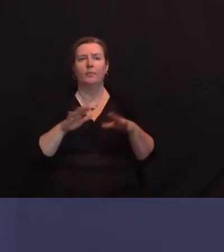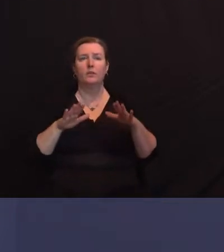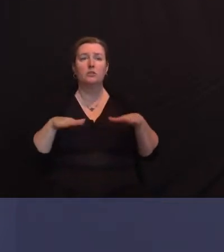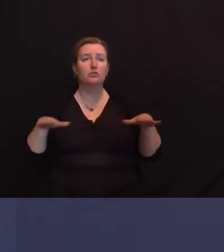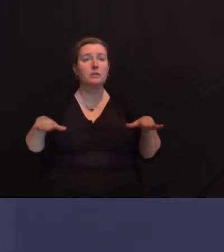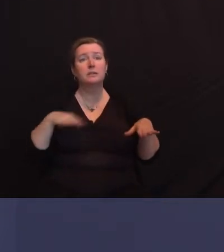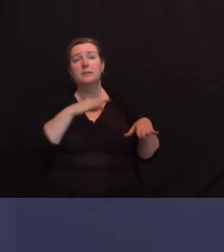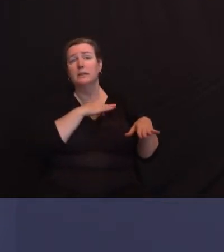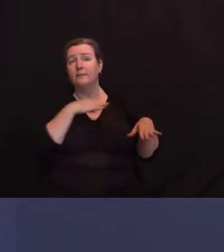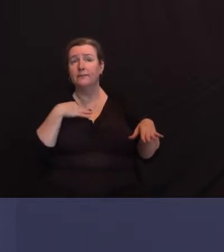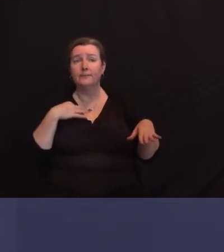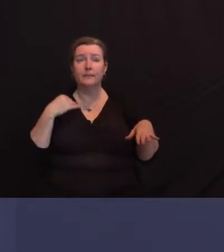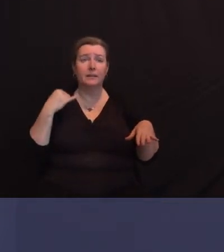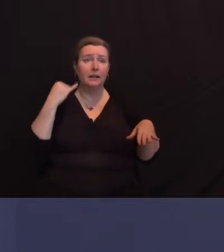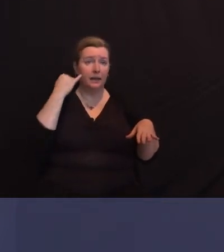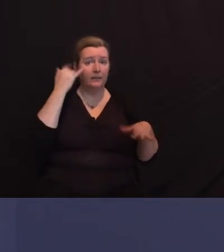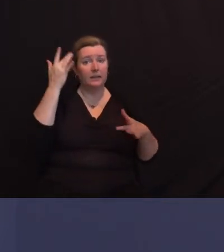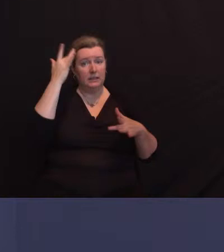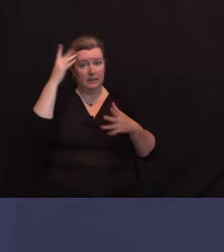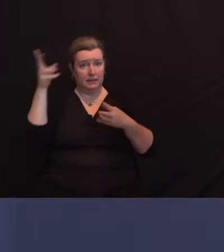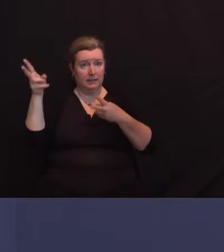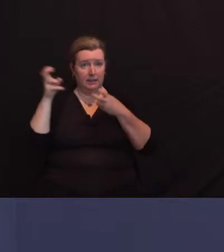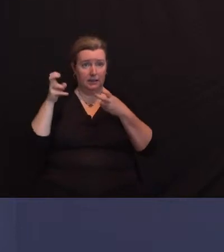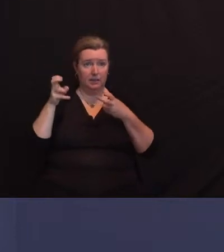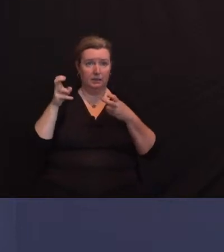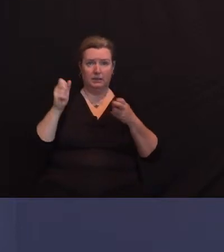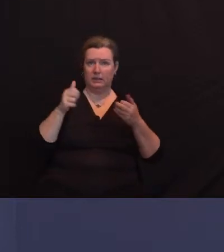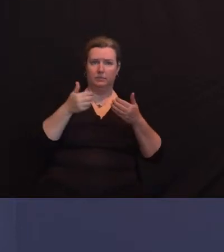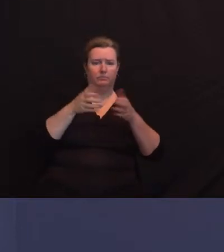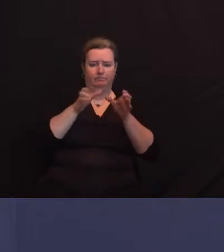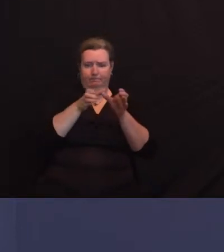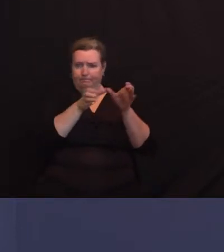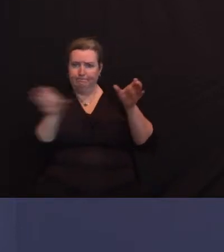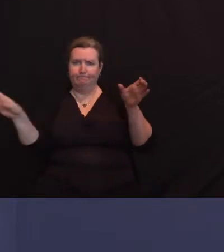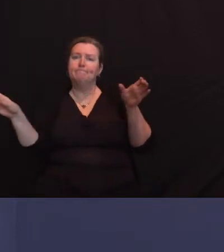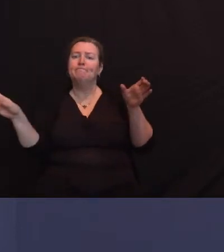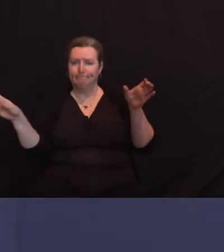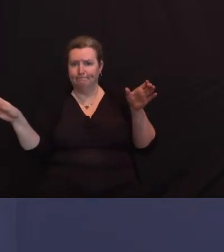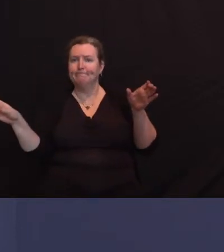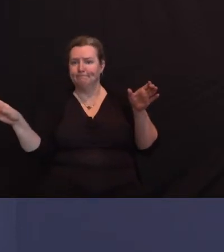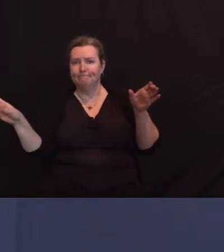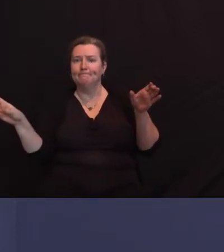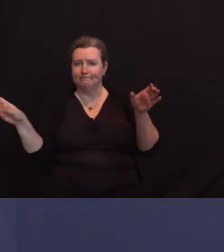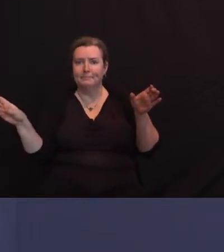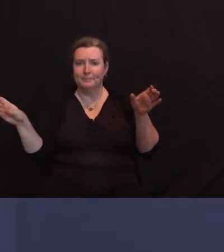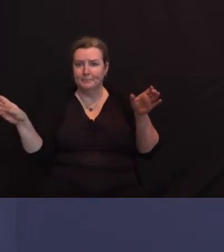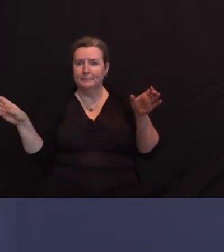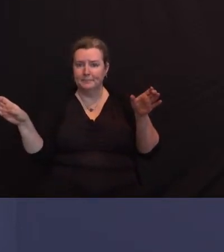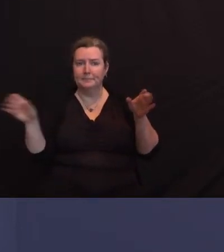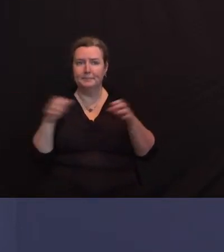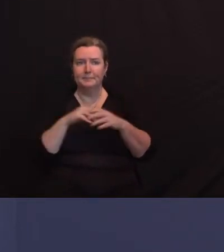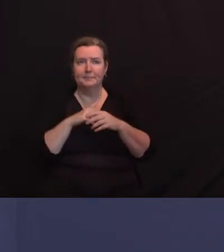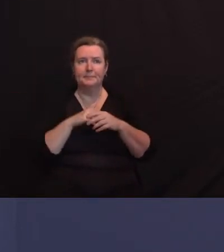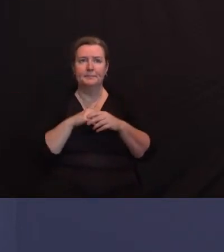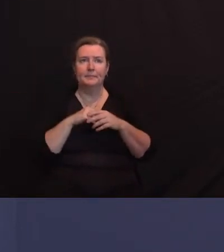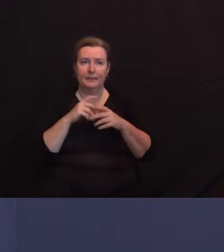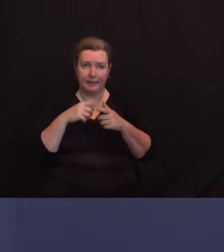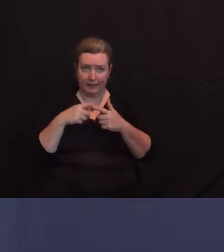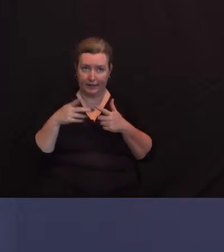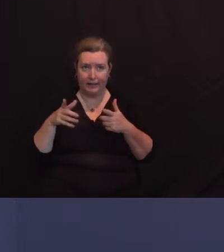should be separated from others until they can be sent home and referred to healthcare providers. I also want to